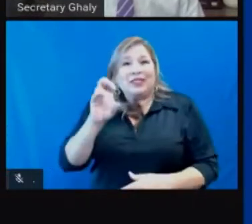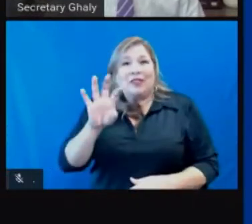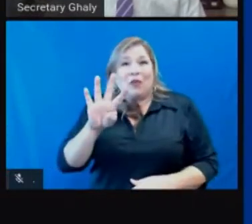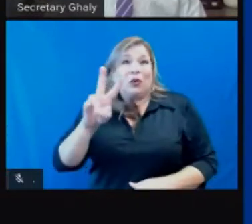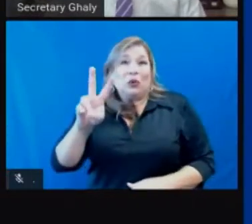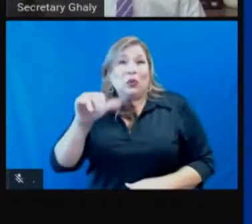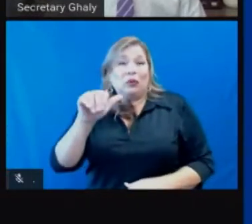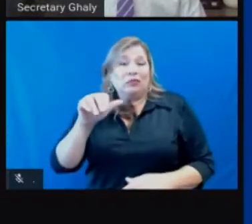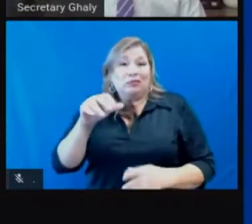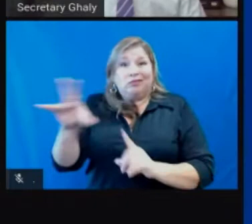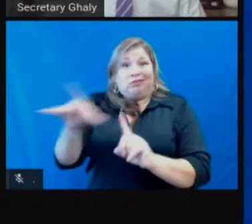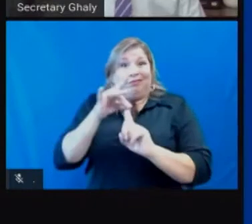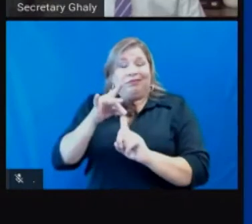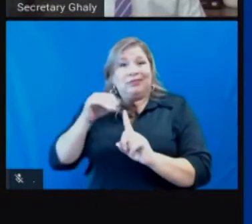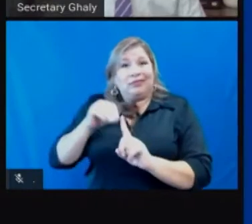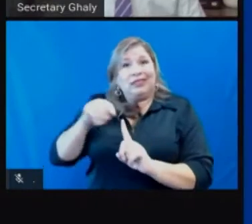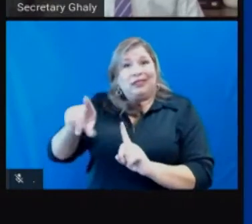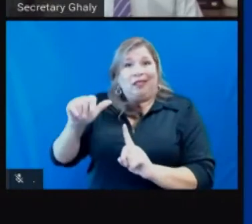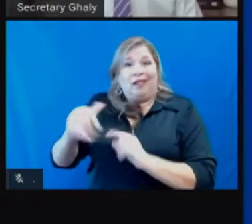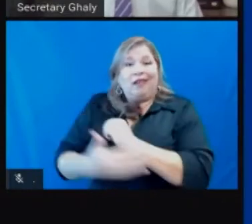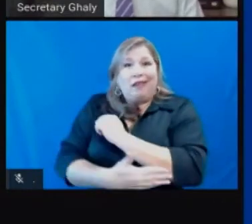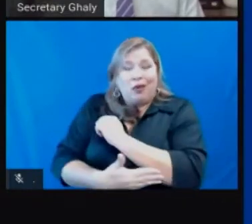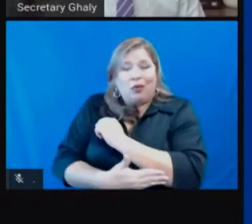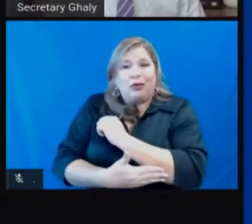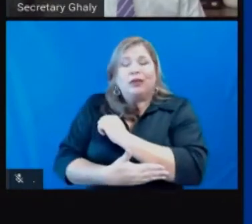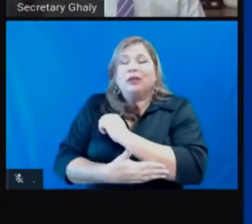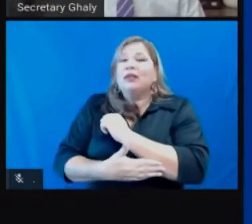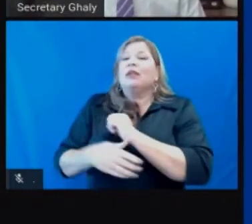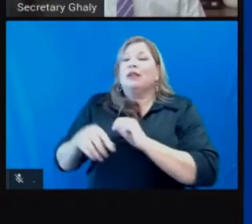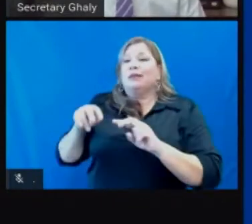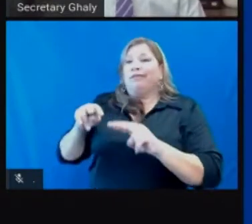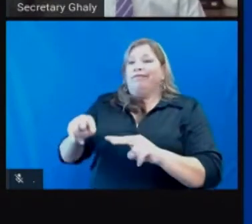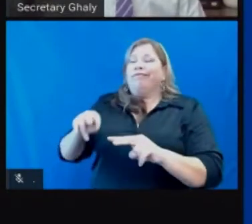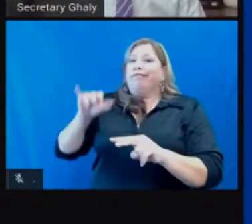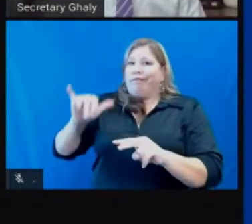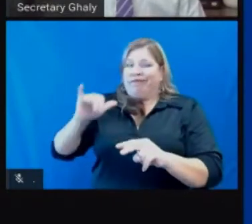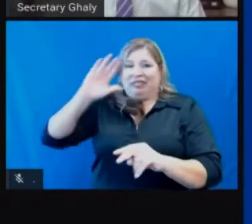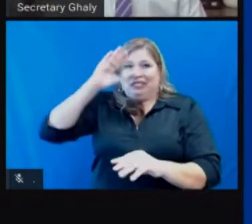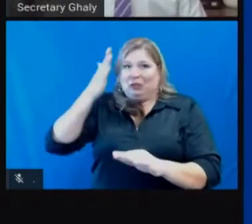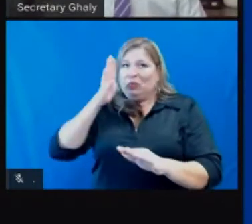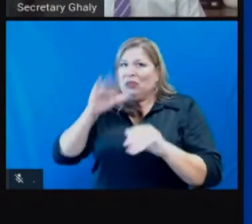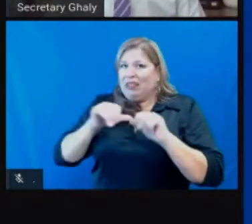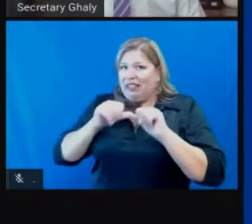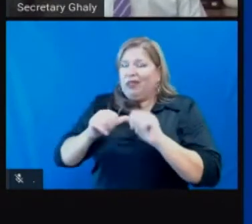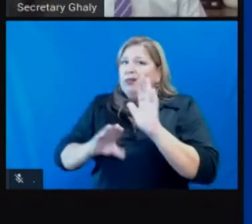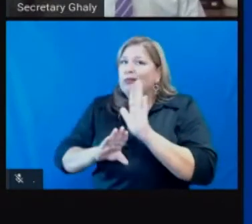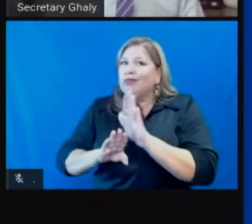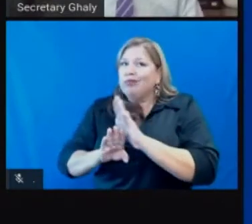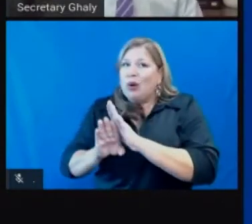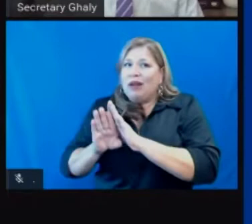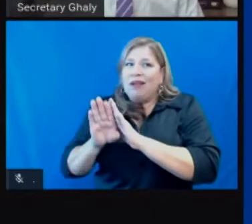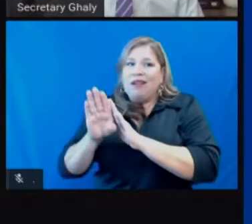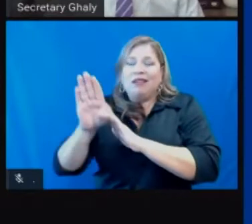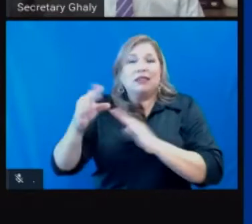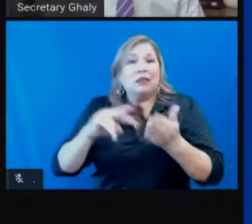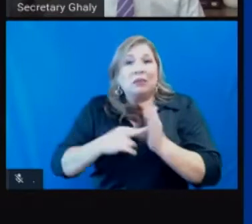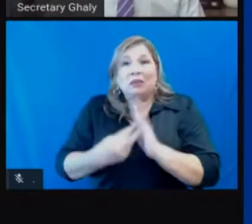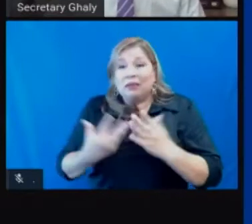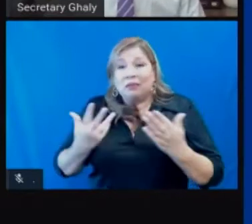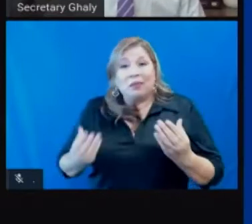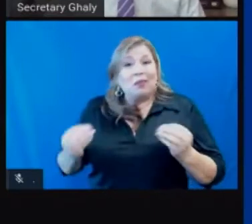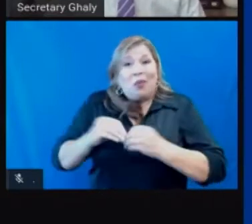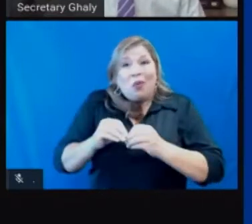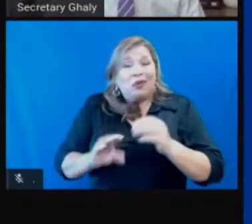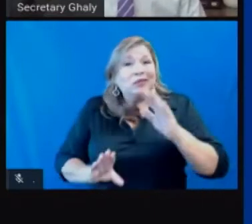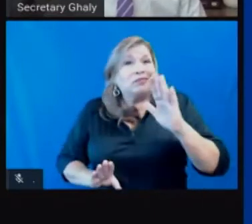3,742 cases. And certainly all signs point to continued rise in that number and potentially even higher numbers than